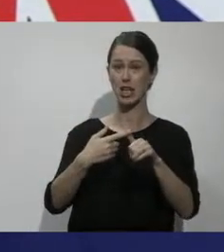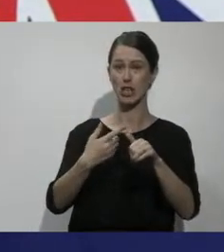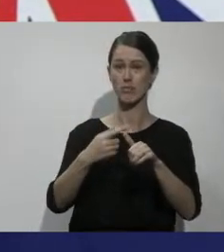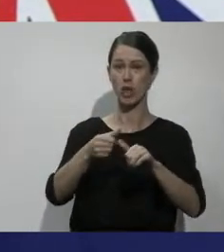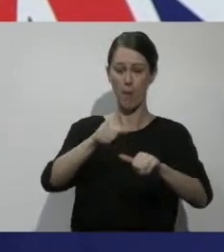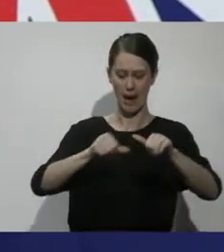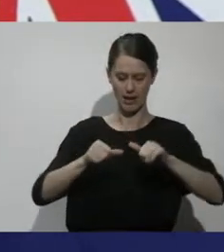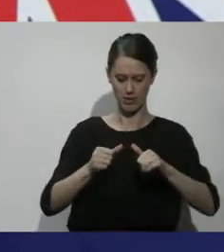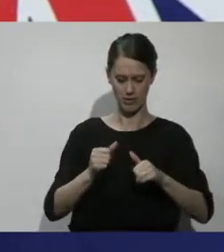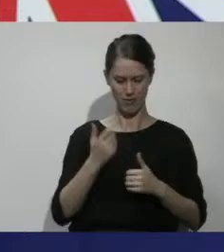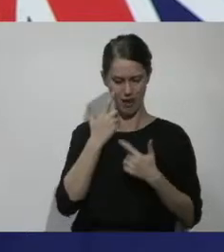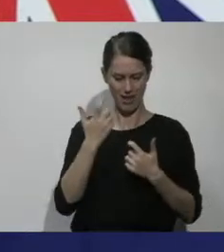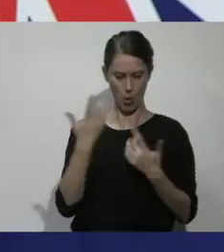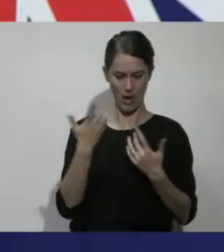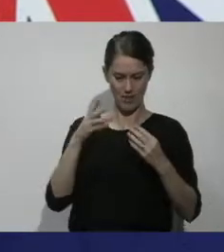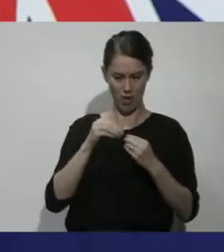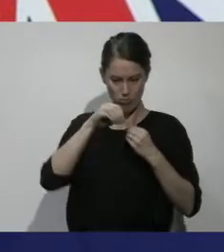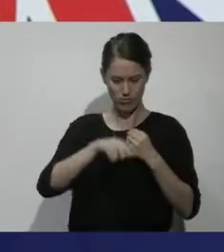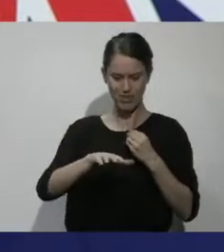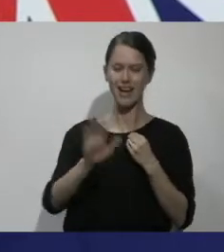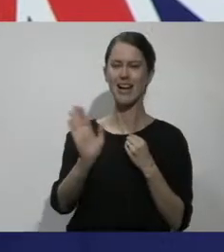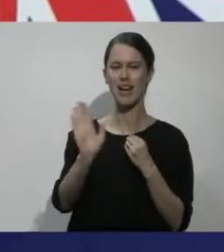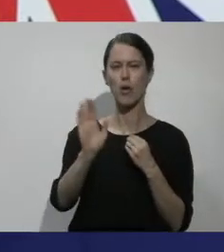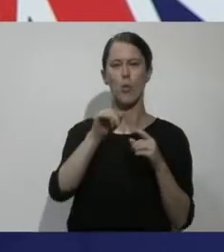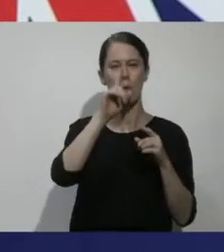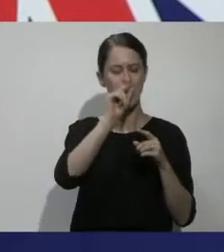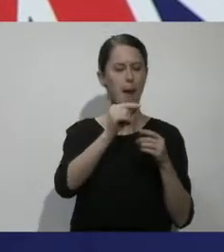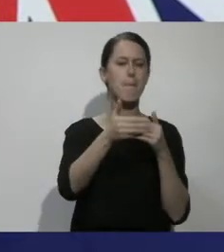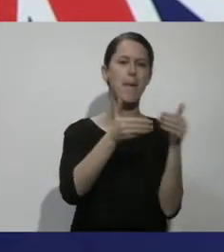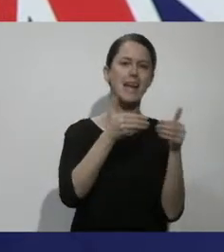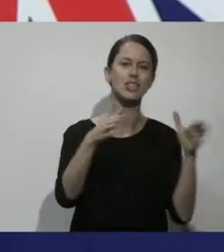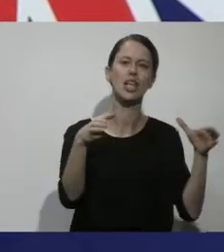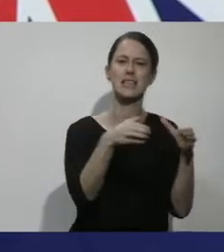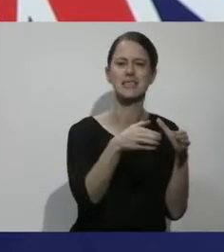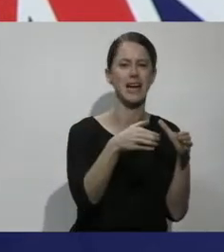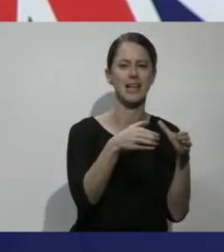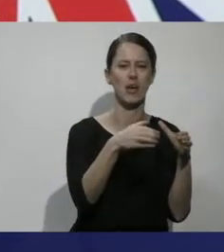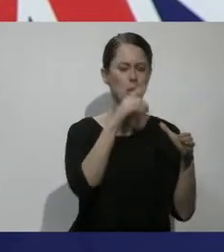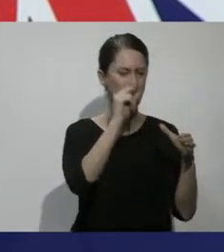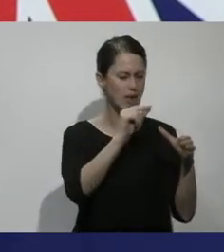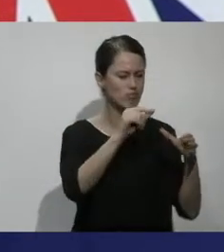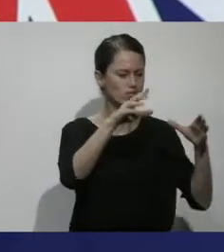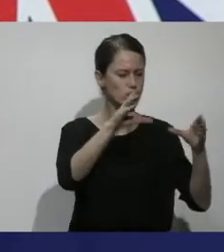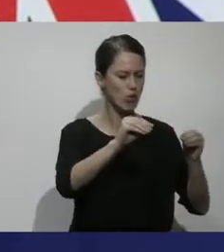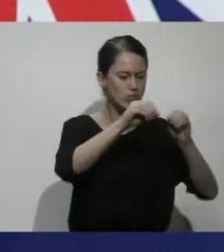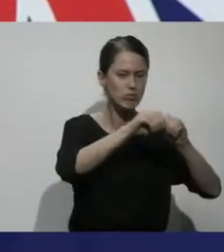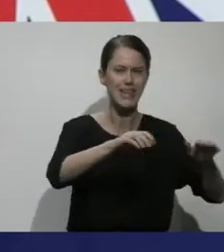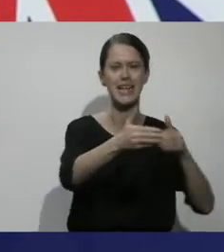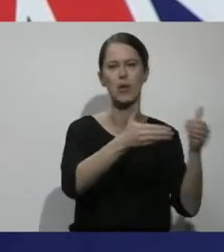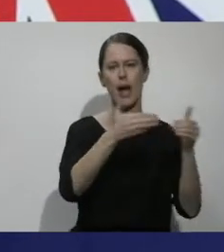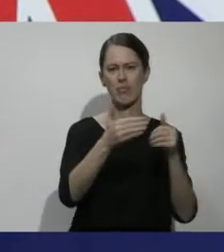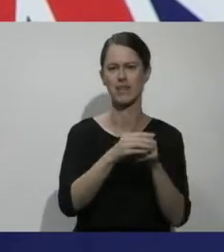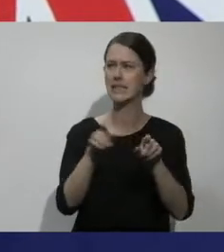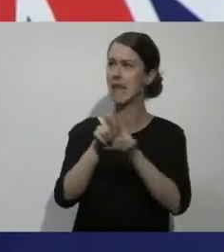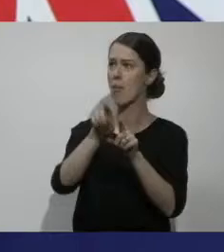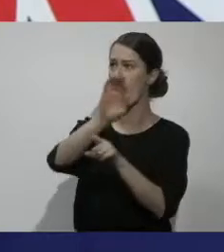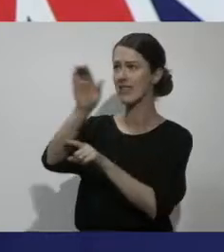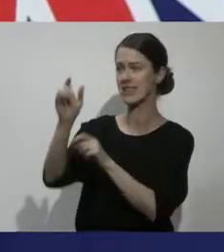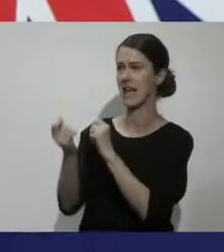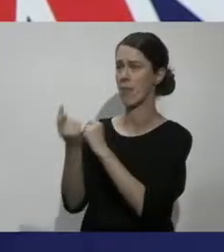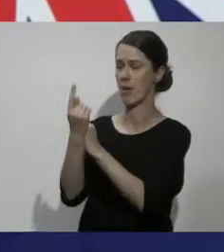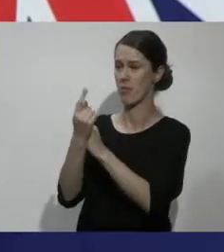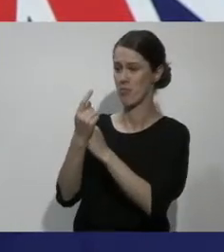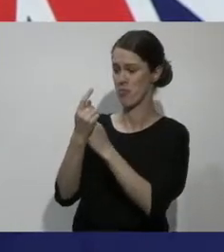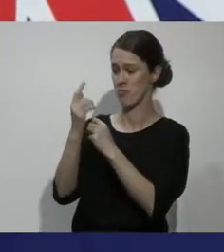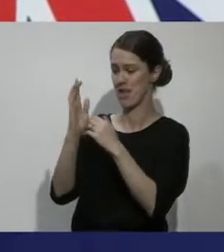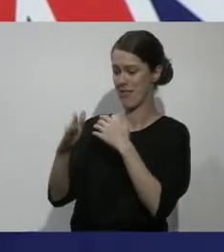in order to contain and deal with this cluster effectively. In fact, overseas, that has been the case on many occasions, and in fact, in New